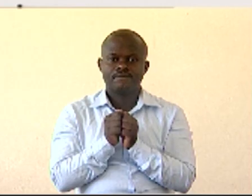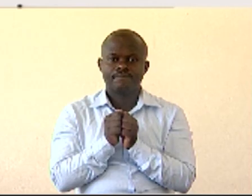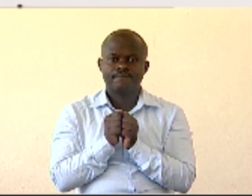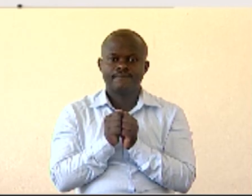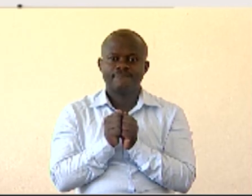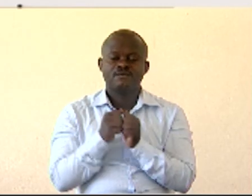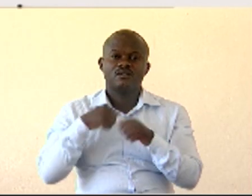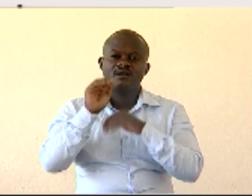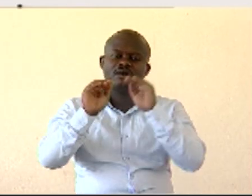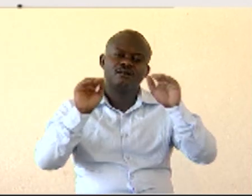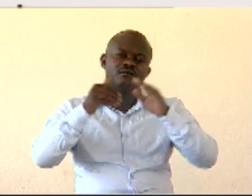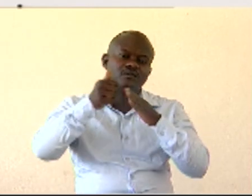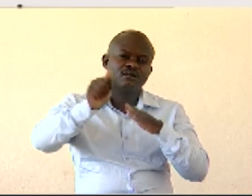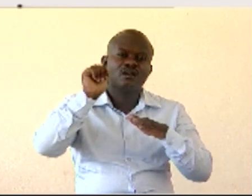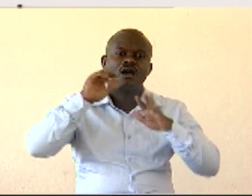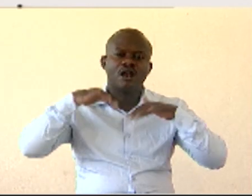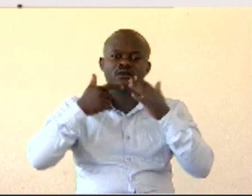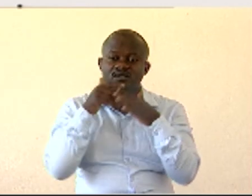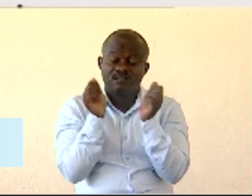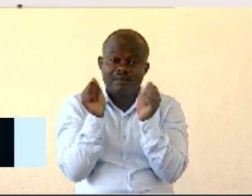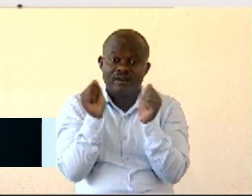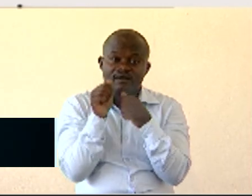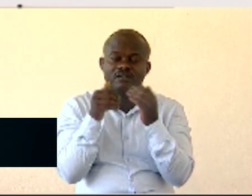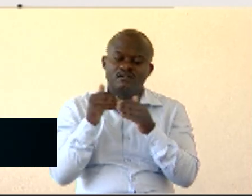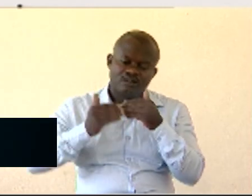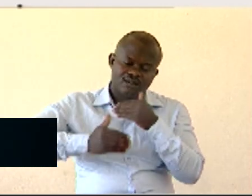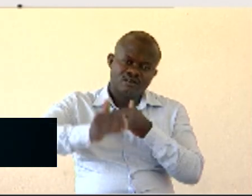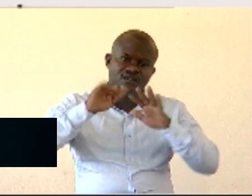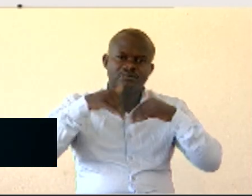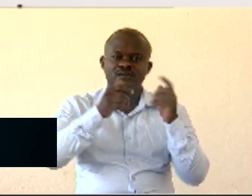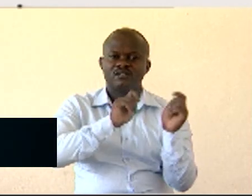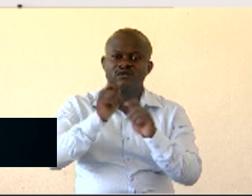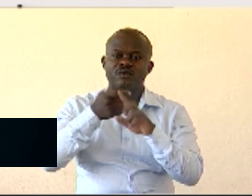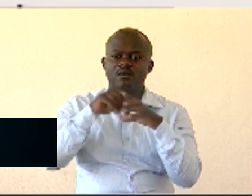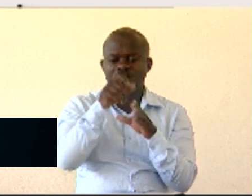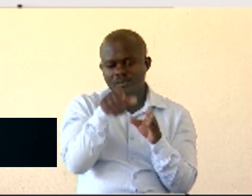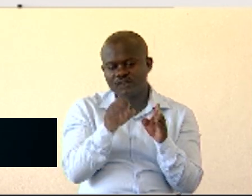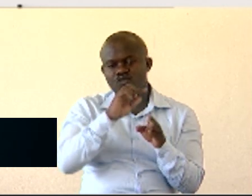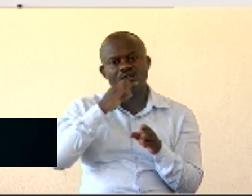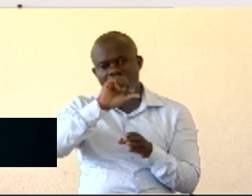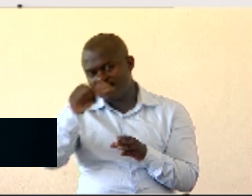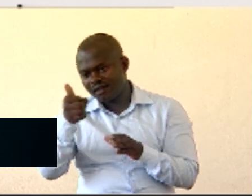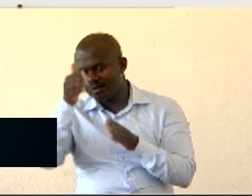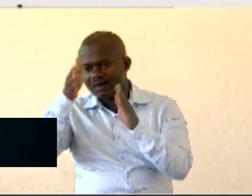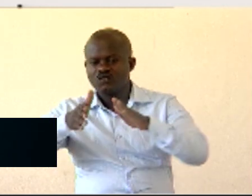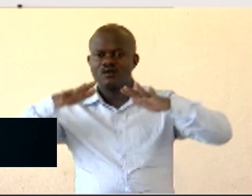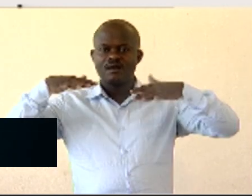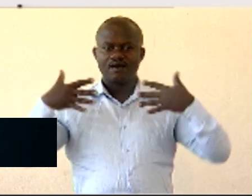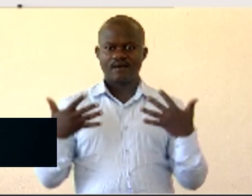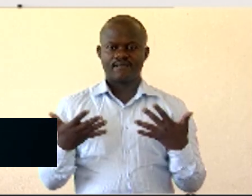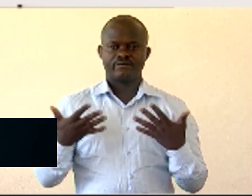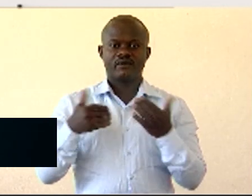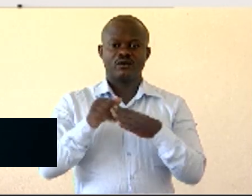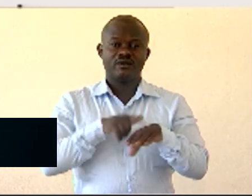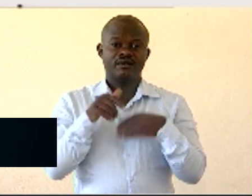You can ask a question to yourself, how is malaria how is it transmitted from one person to another person? When a mosquito